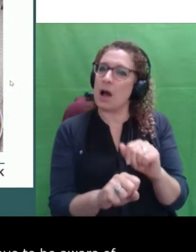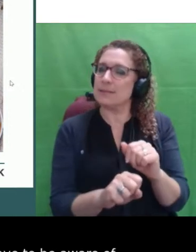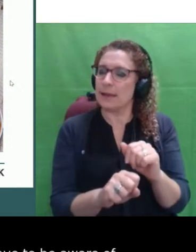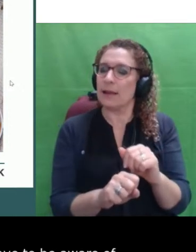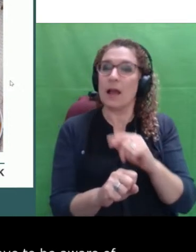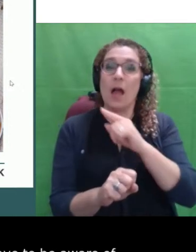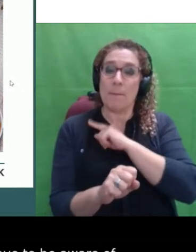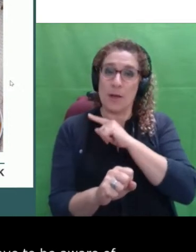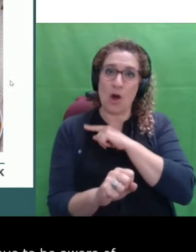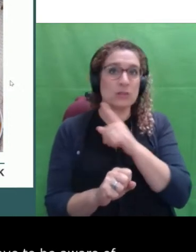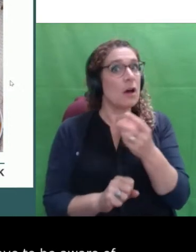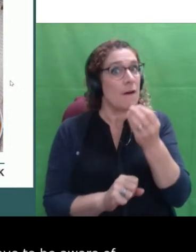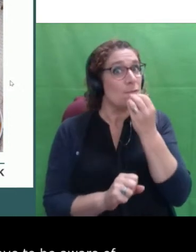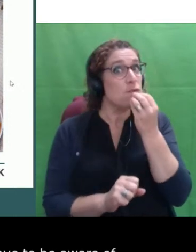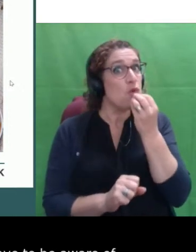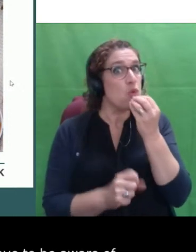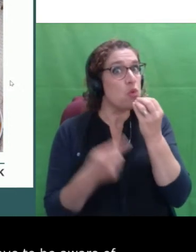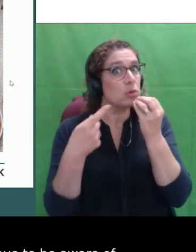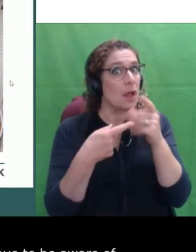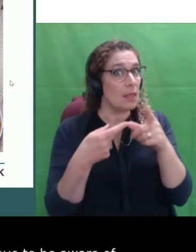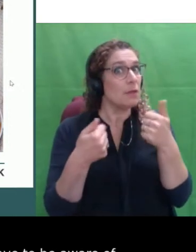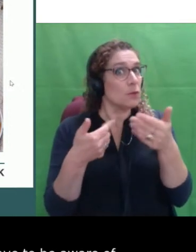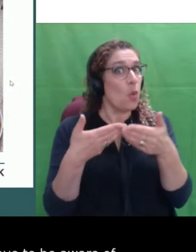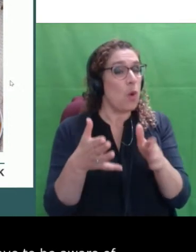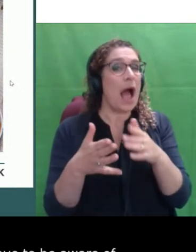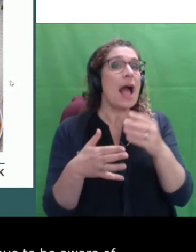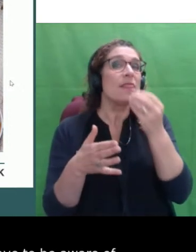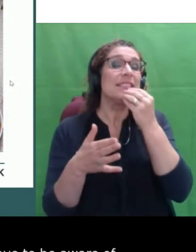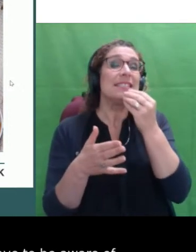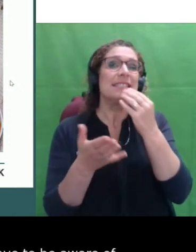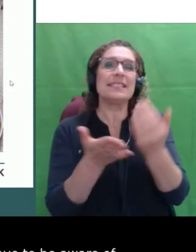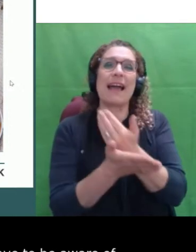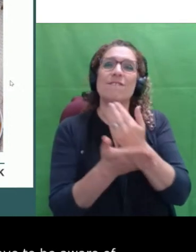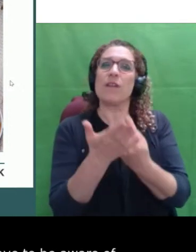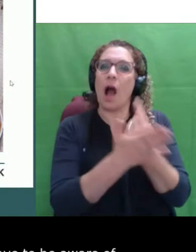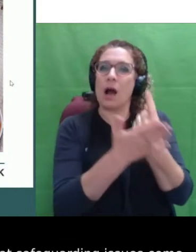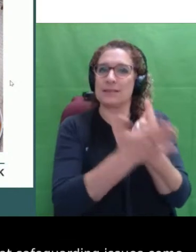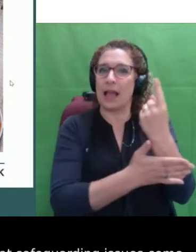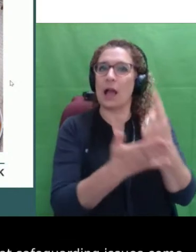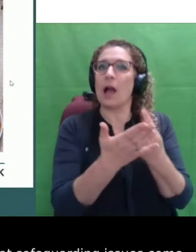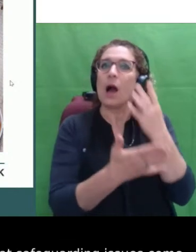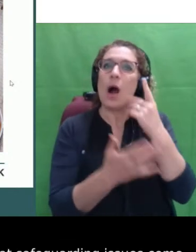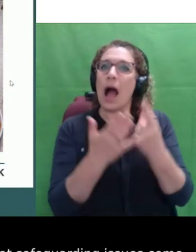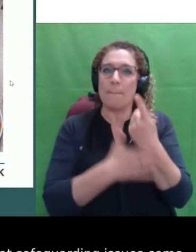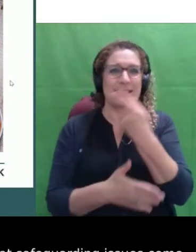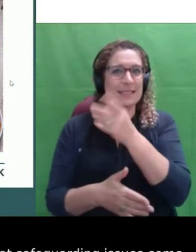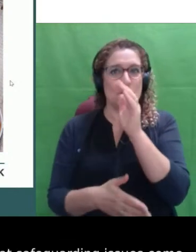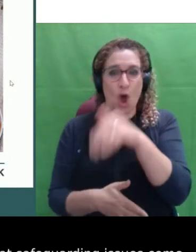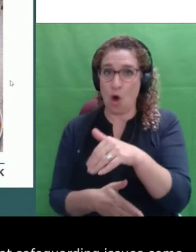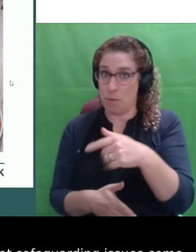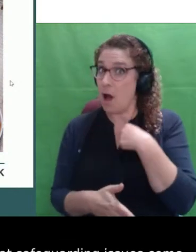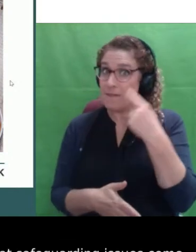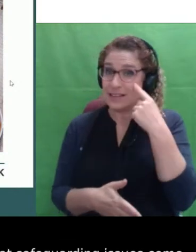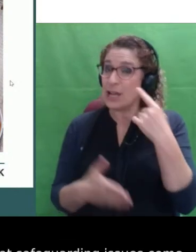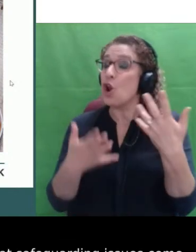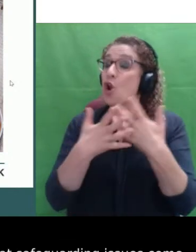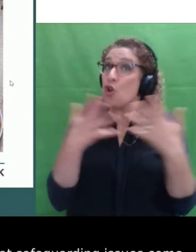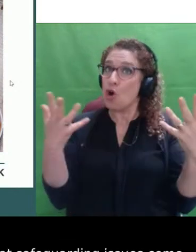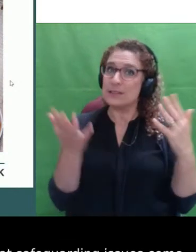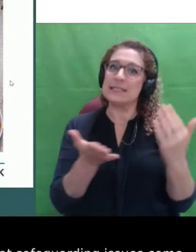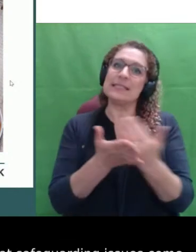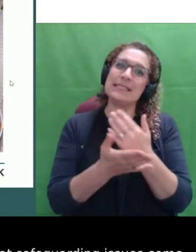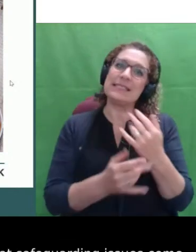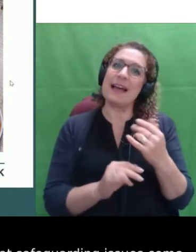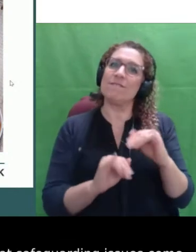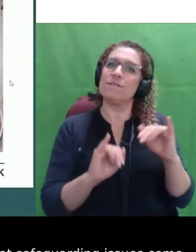food is actually often a way that safeguarding issues come to light when things are going on at home i've had several quite big safeguarding cases come